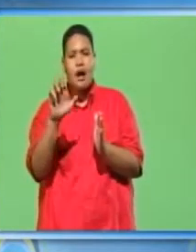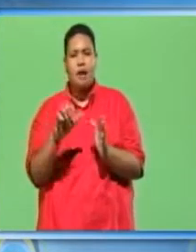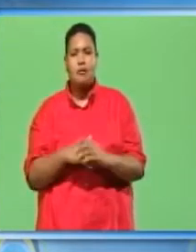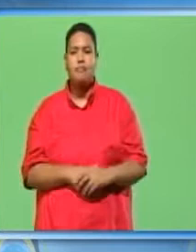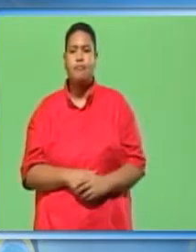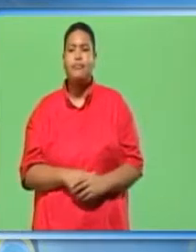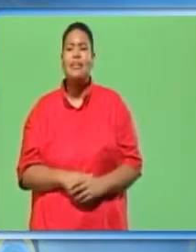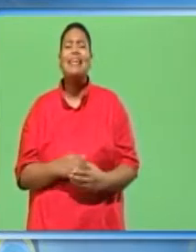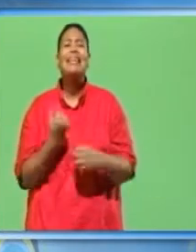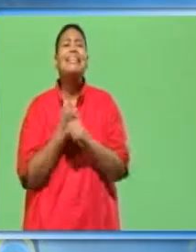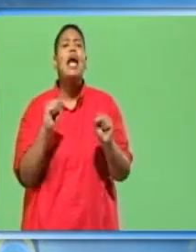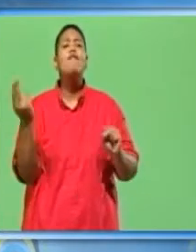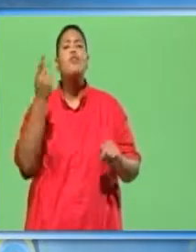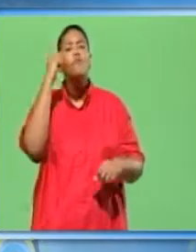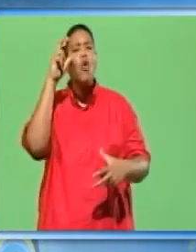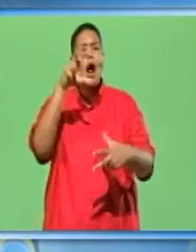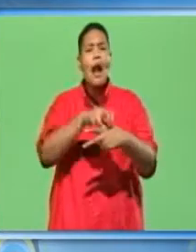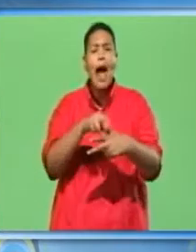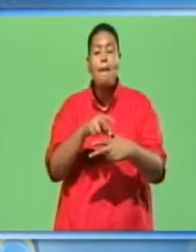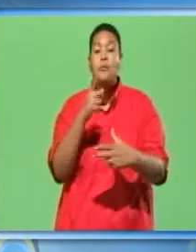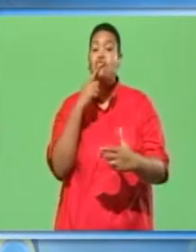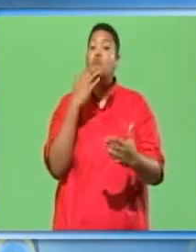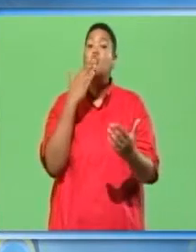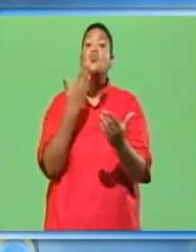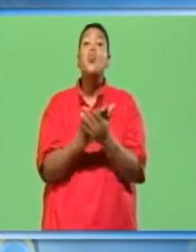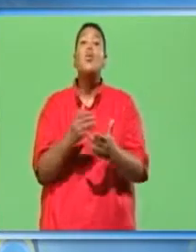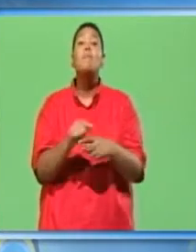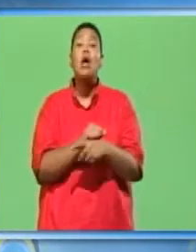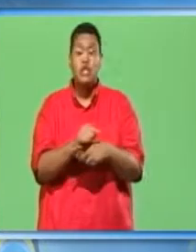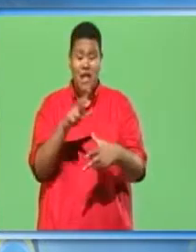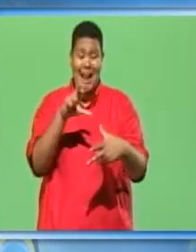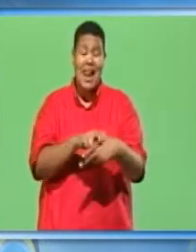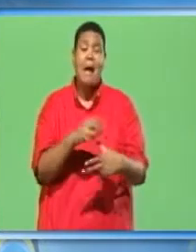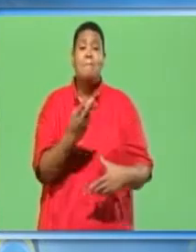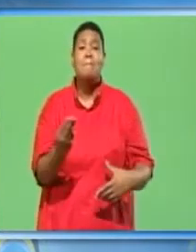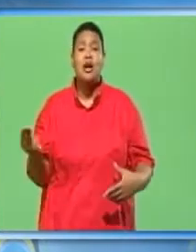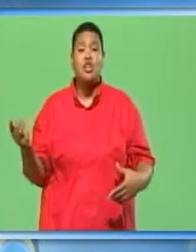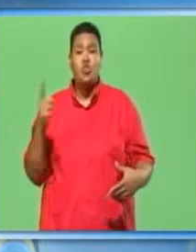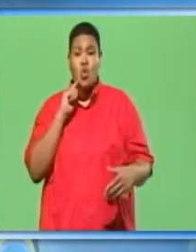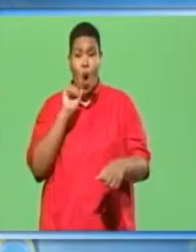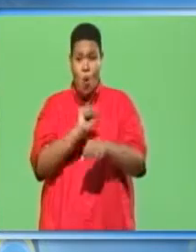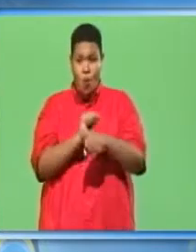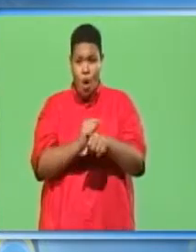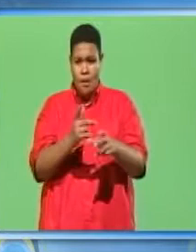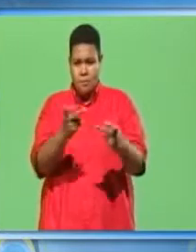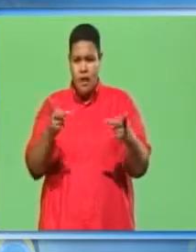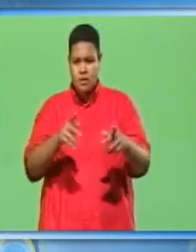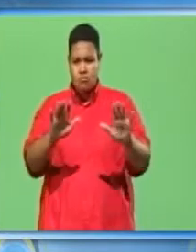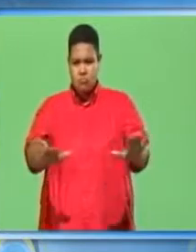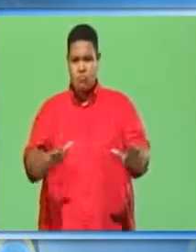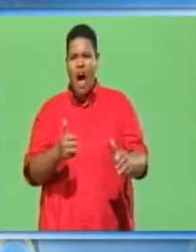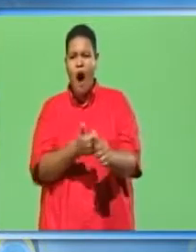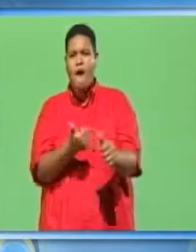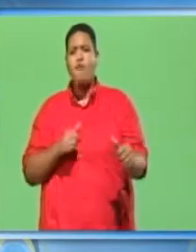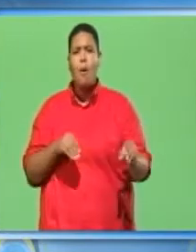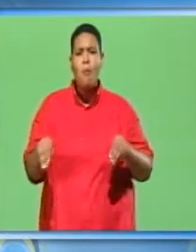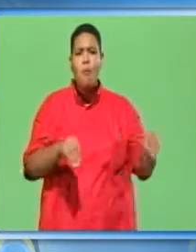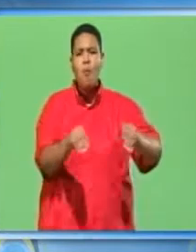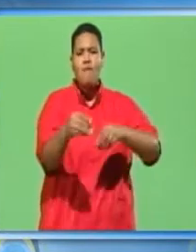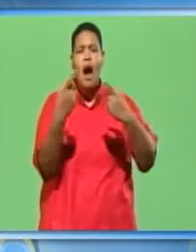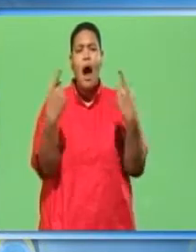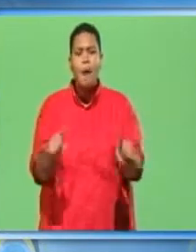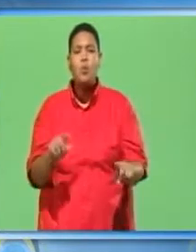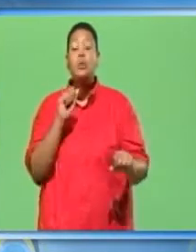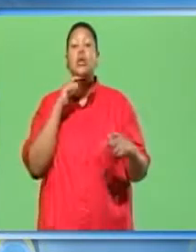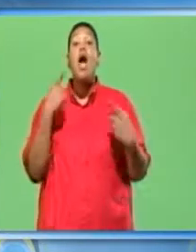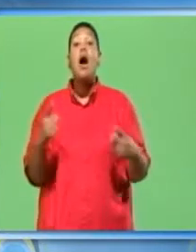Safe use of clamps. It is good practice to clamp materials to a workbench to avoid movements, which can result in